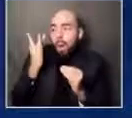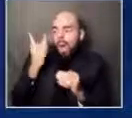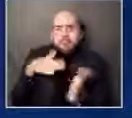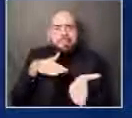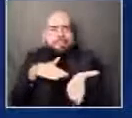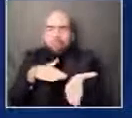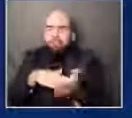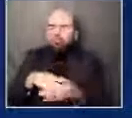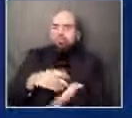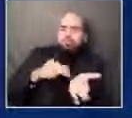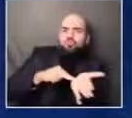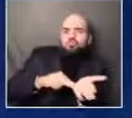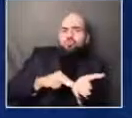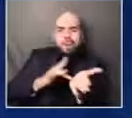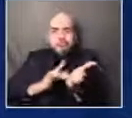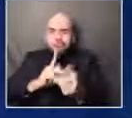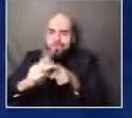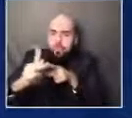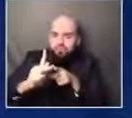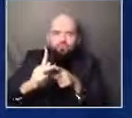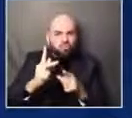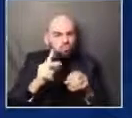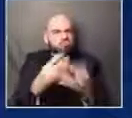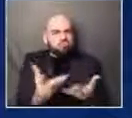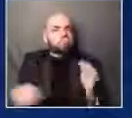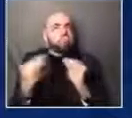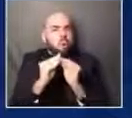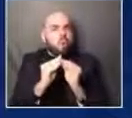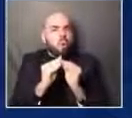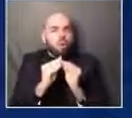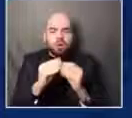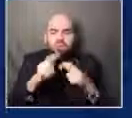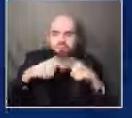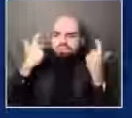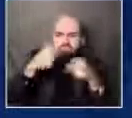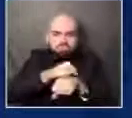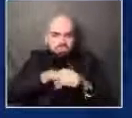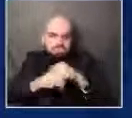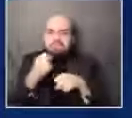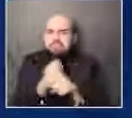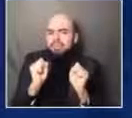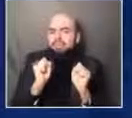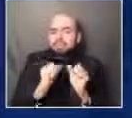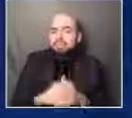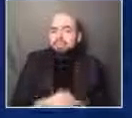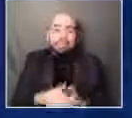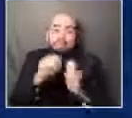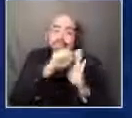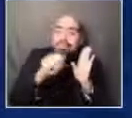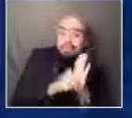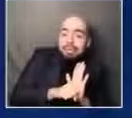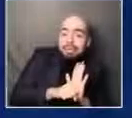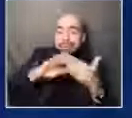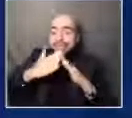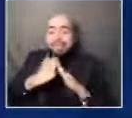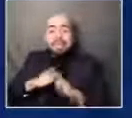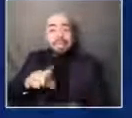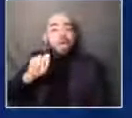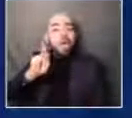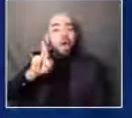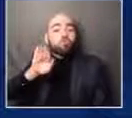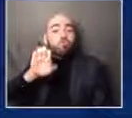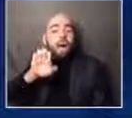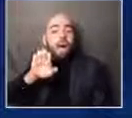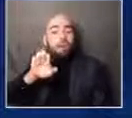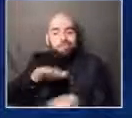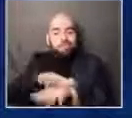virus. We're going to get states, cities, and tribes the tests and the supplies they need. We're going to